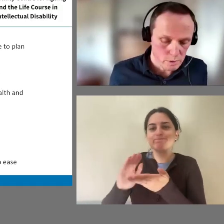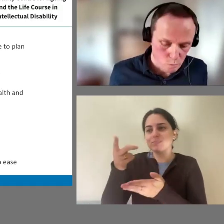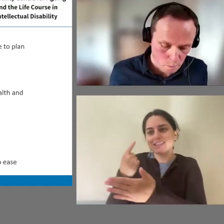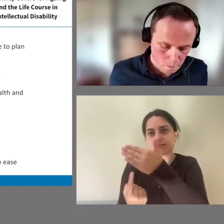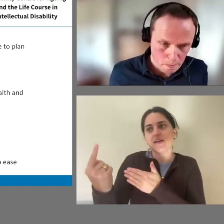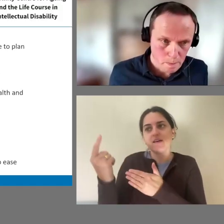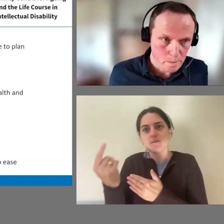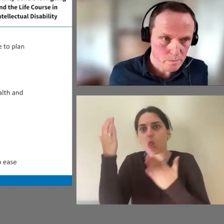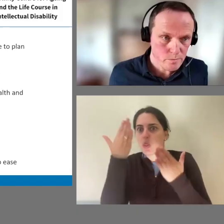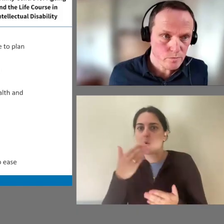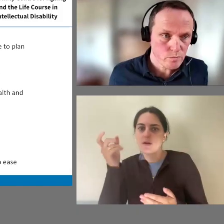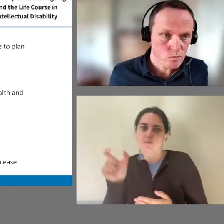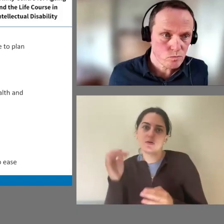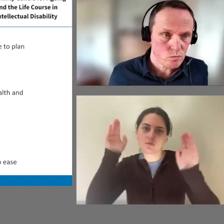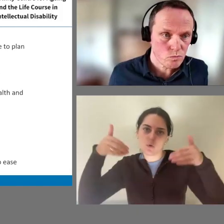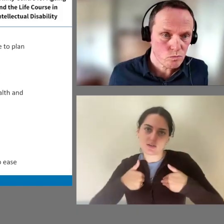autistic people.